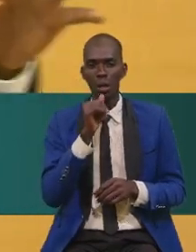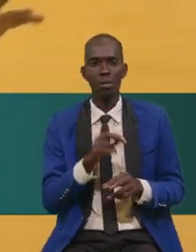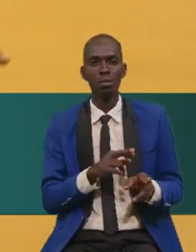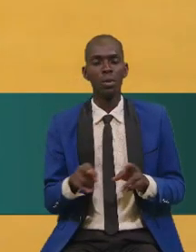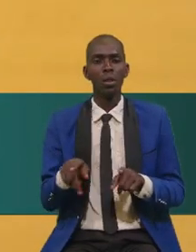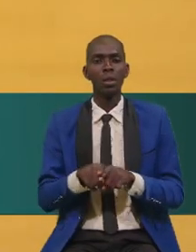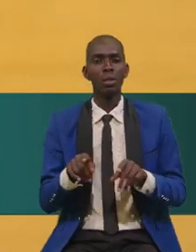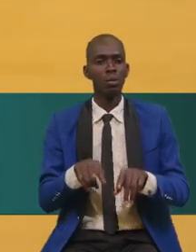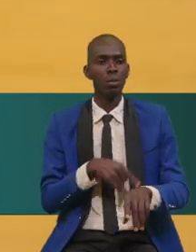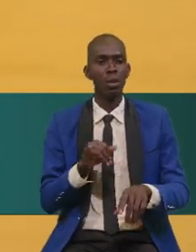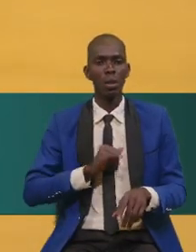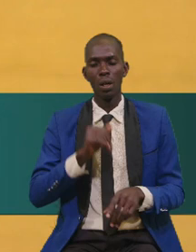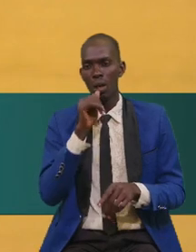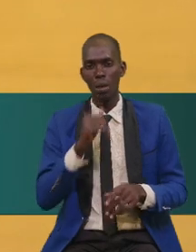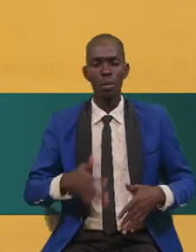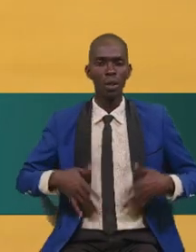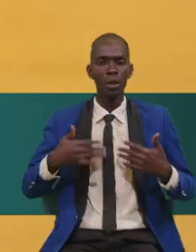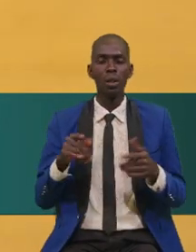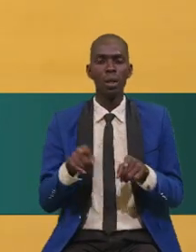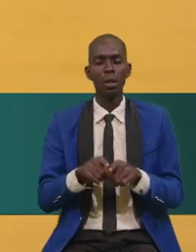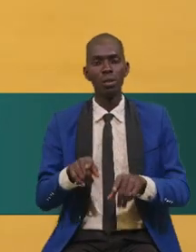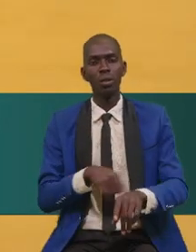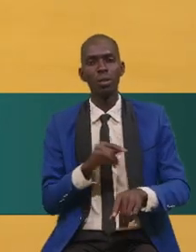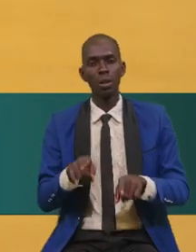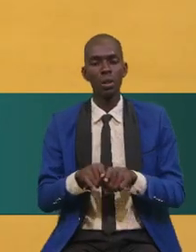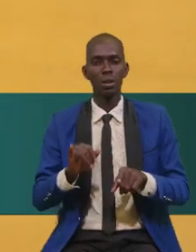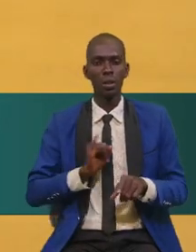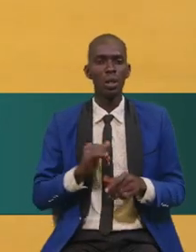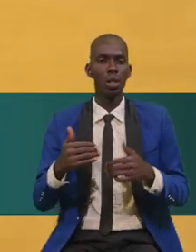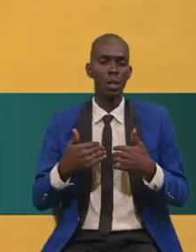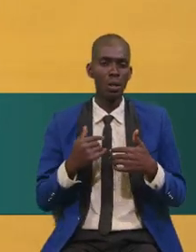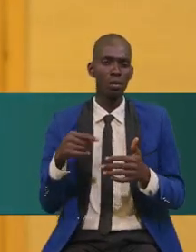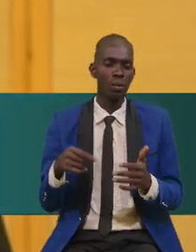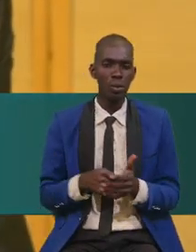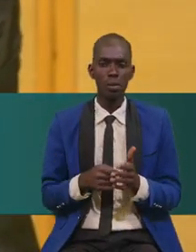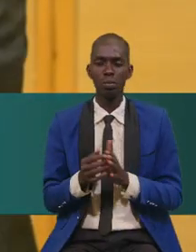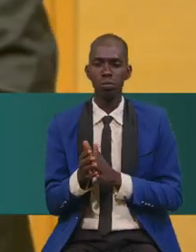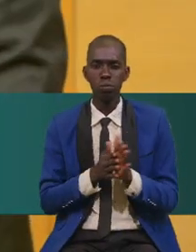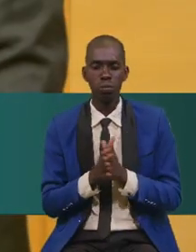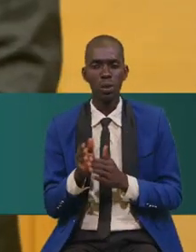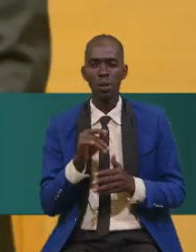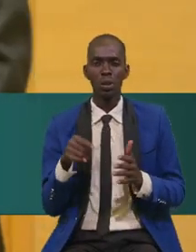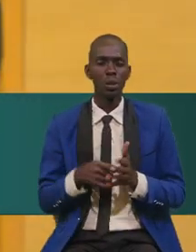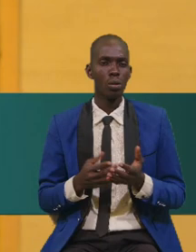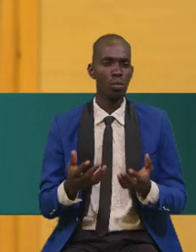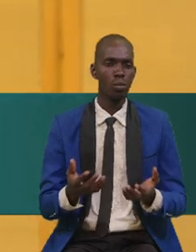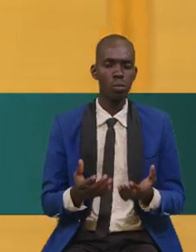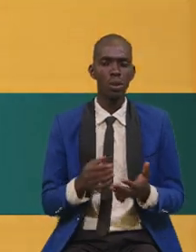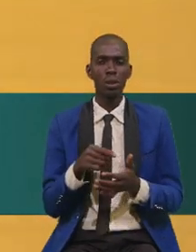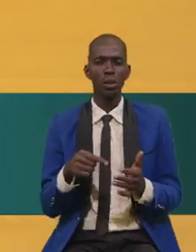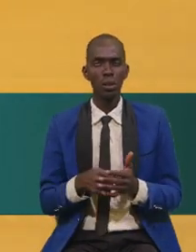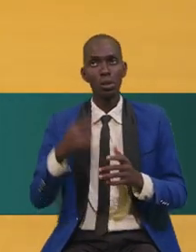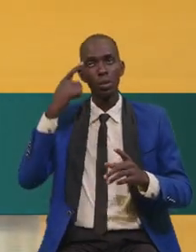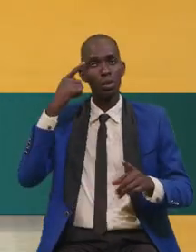as long as I have this passion, this power, this go-getting attitude within